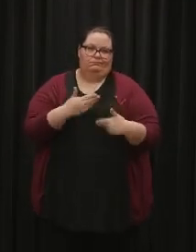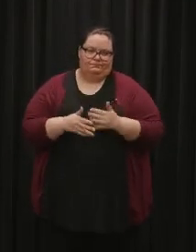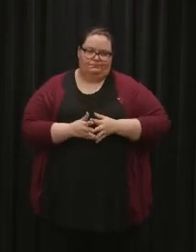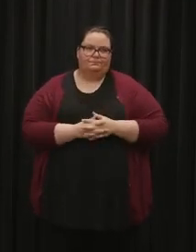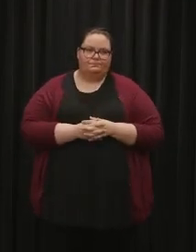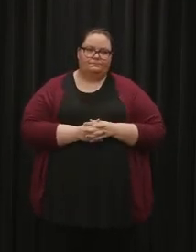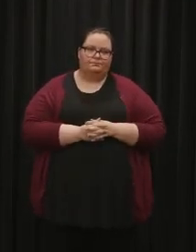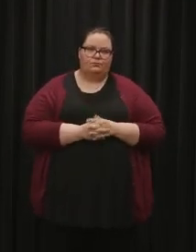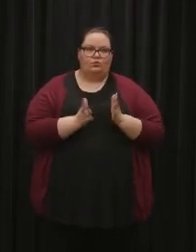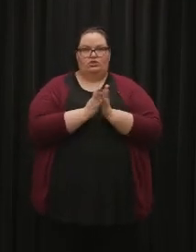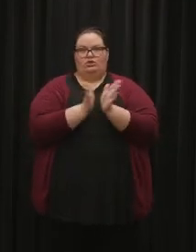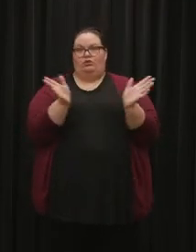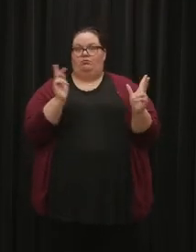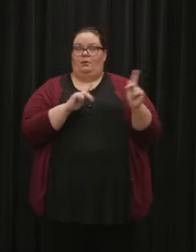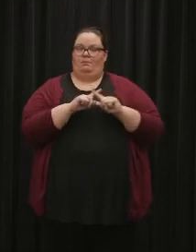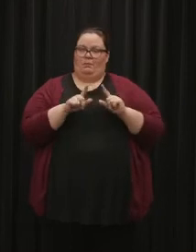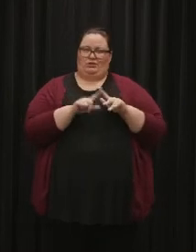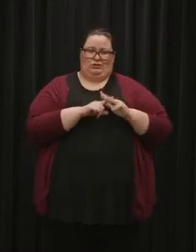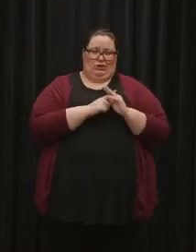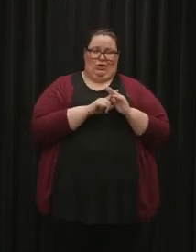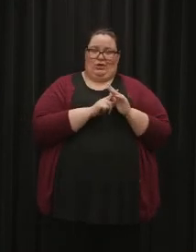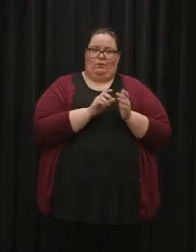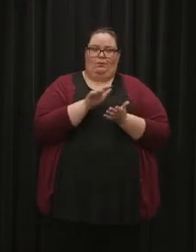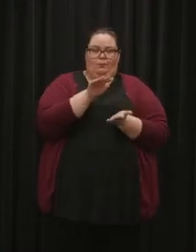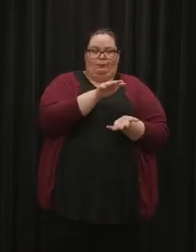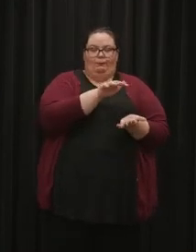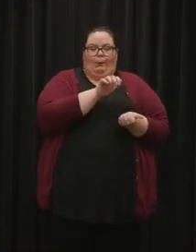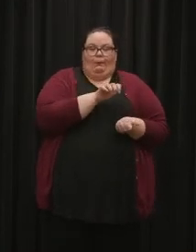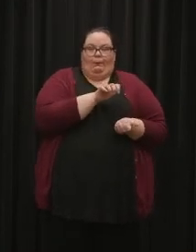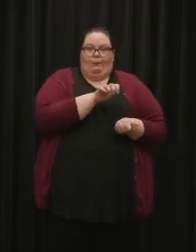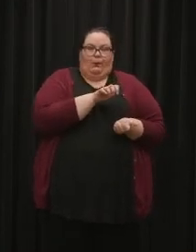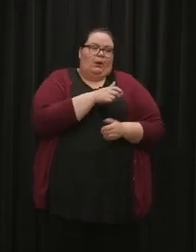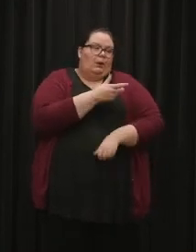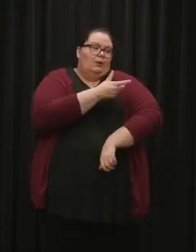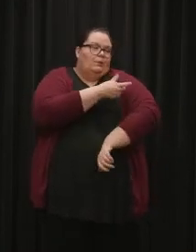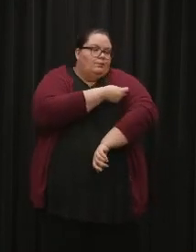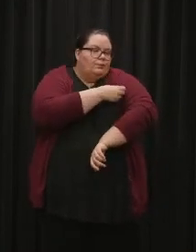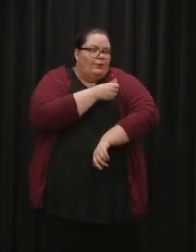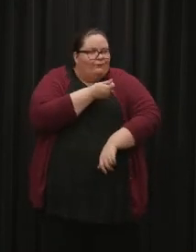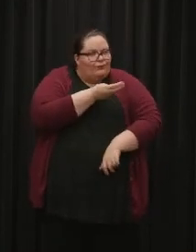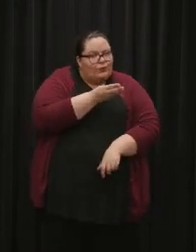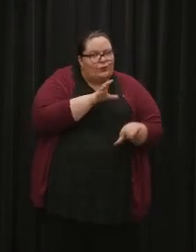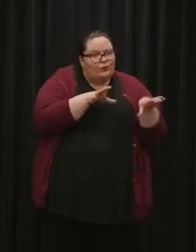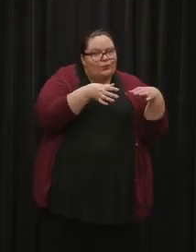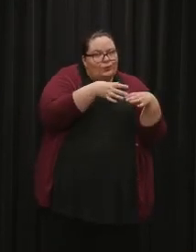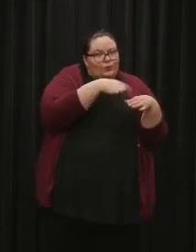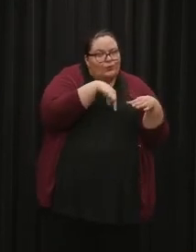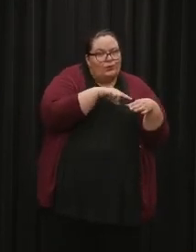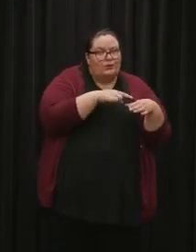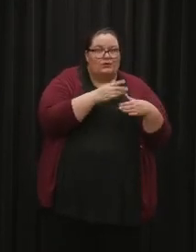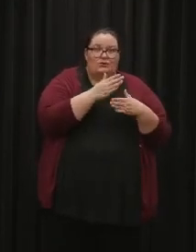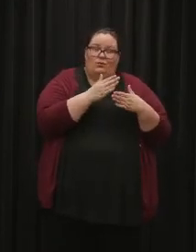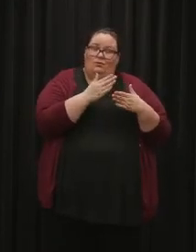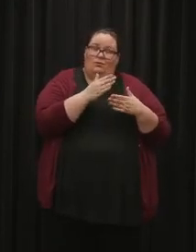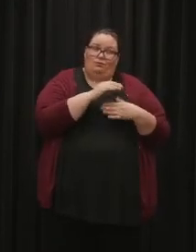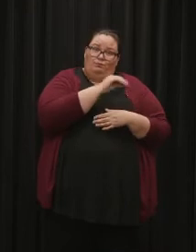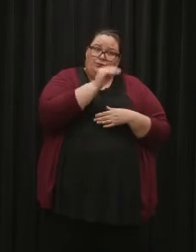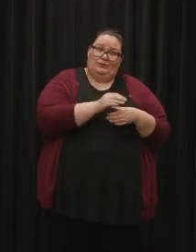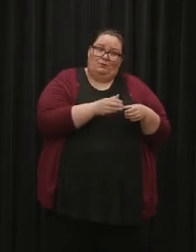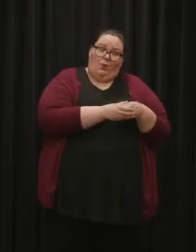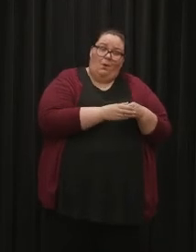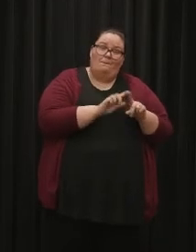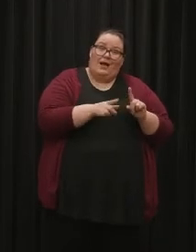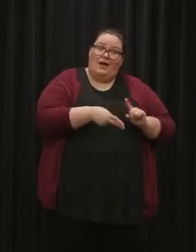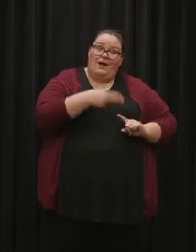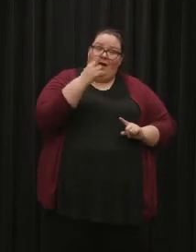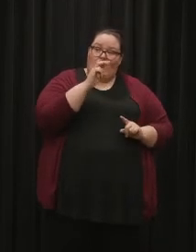again, with the general population. But early on is small numbers of doses rather, small percentage of the population, but those at